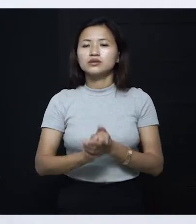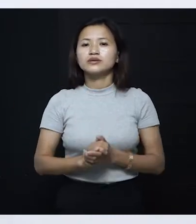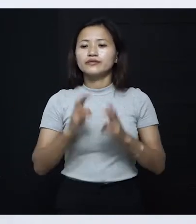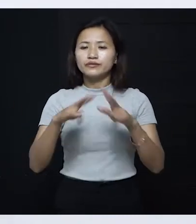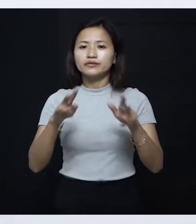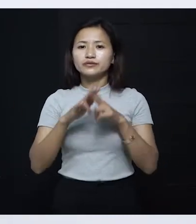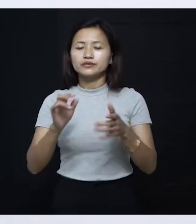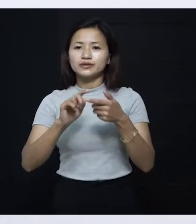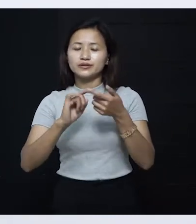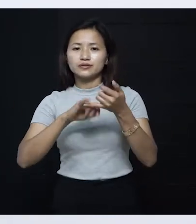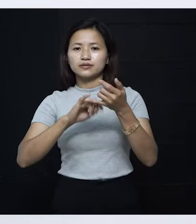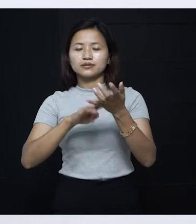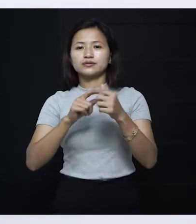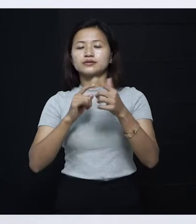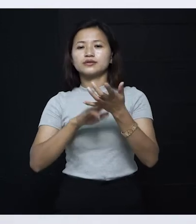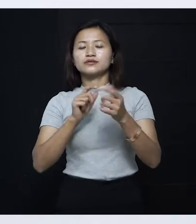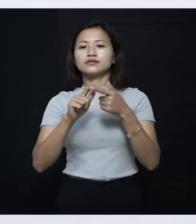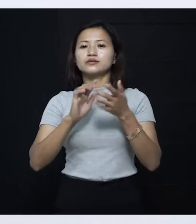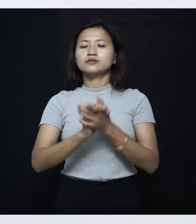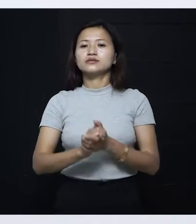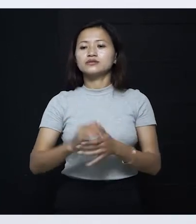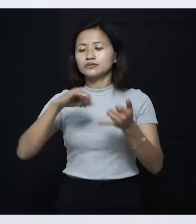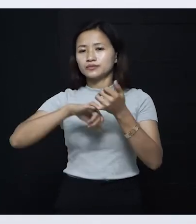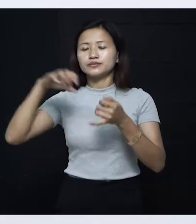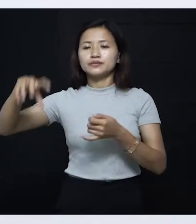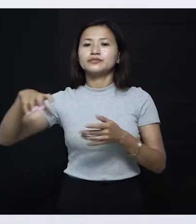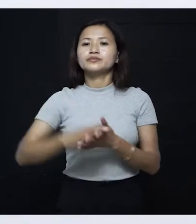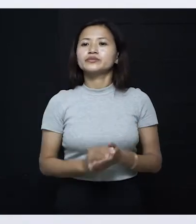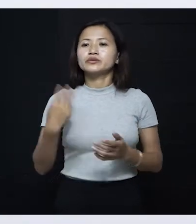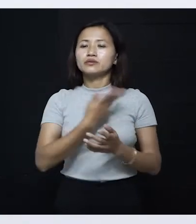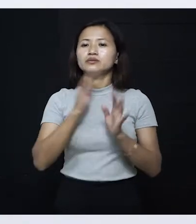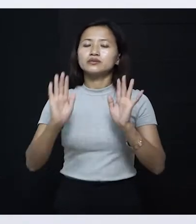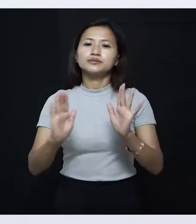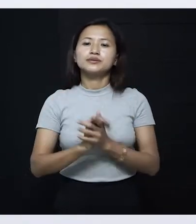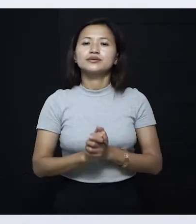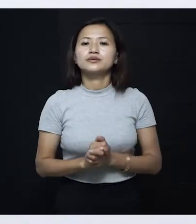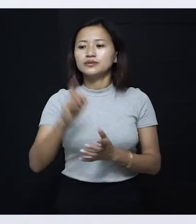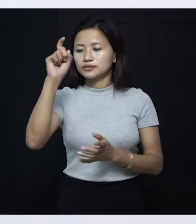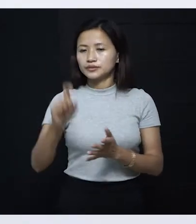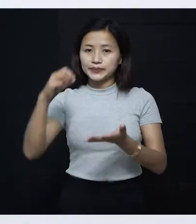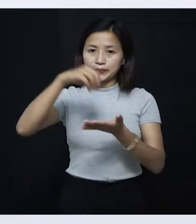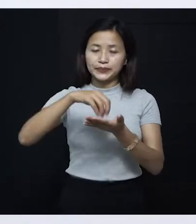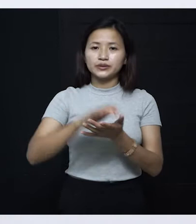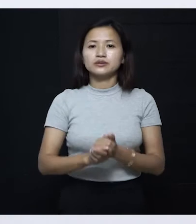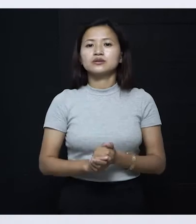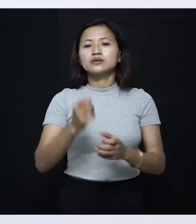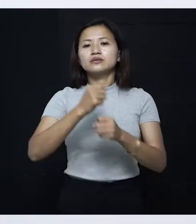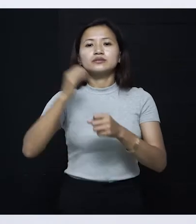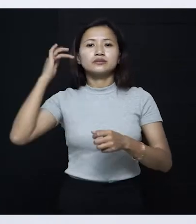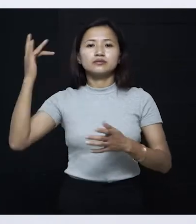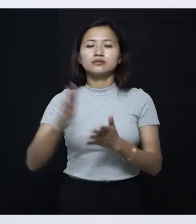very sensitive state, okay. Then we also have here, you need to mention about the